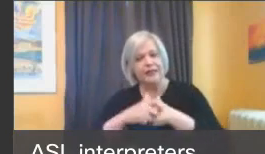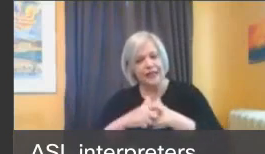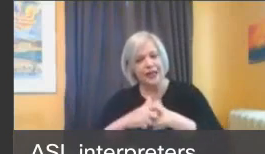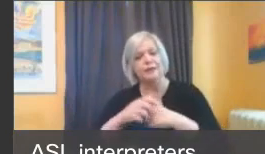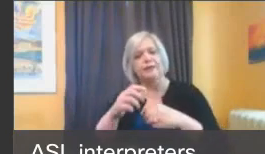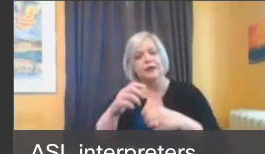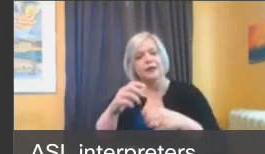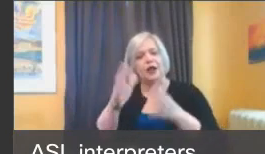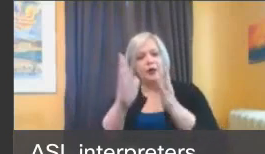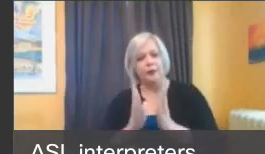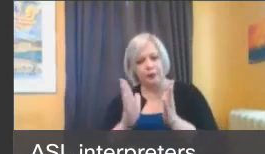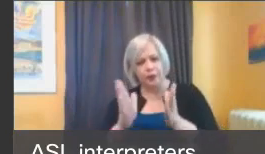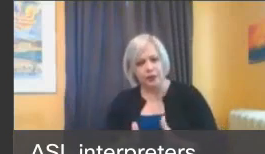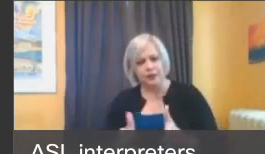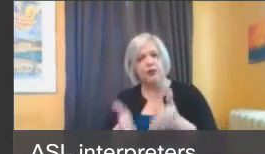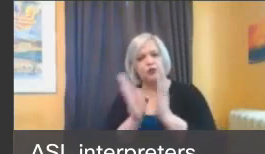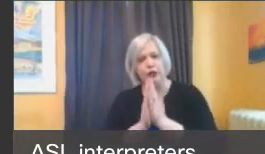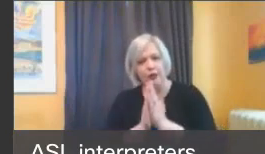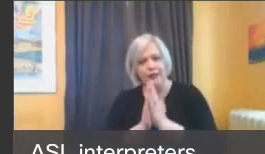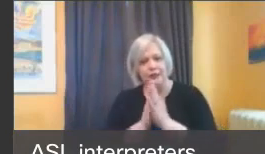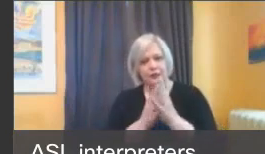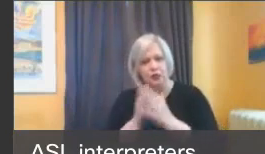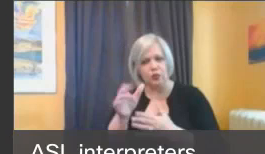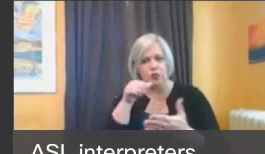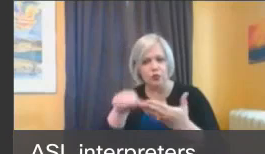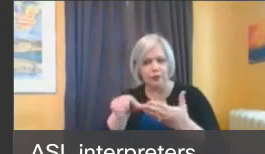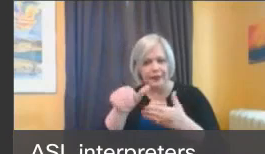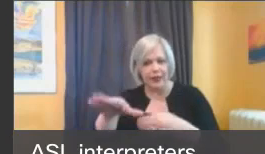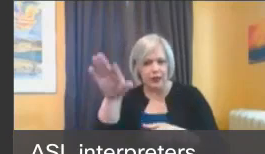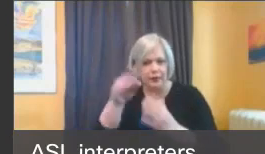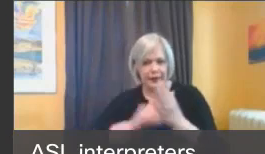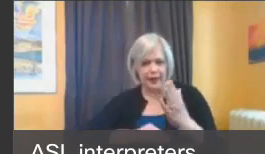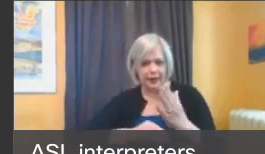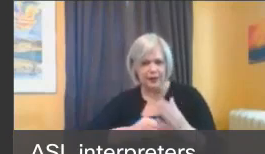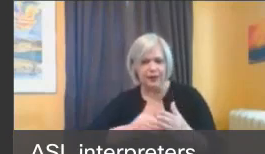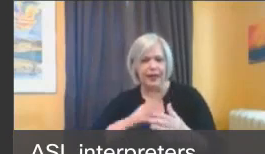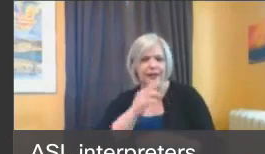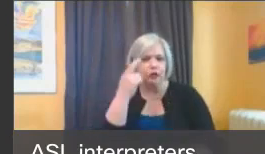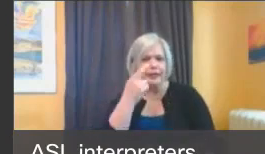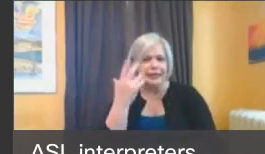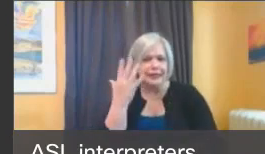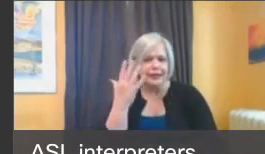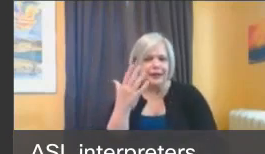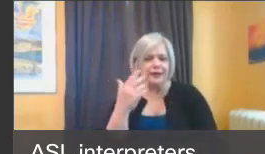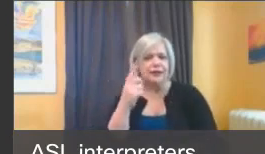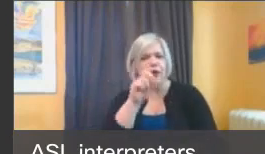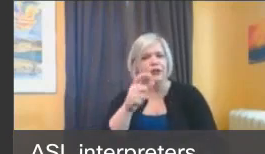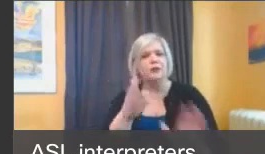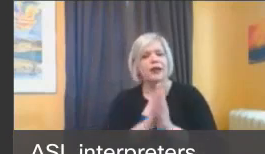is what makes it necessary for us to do this more often than we had to do it